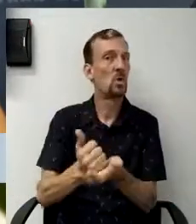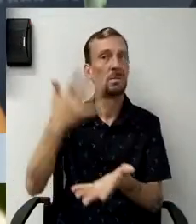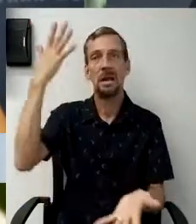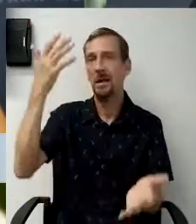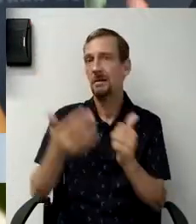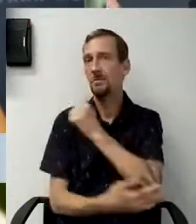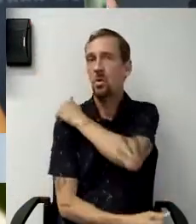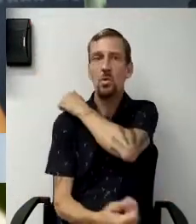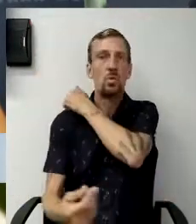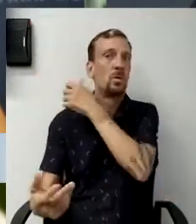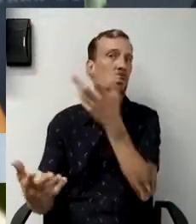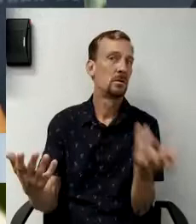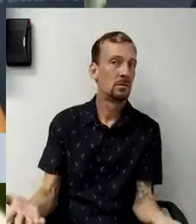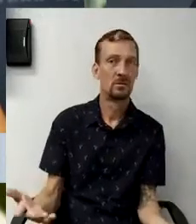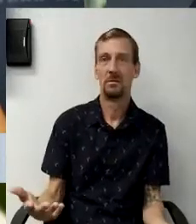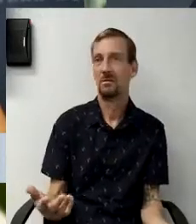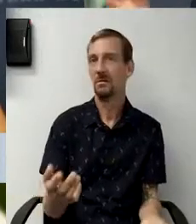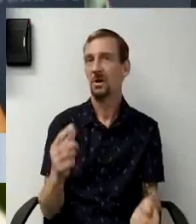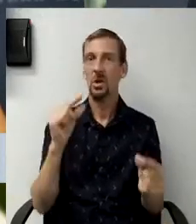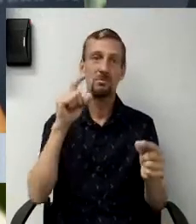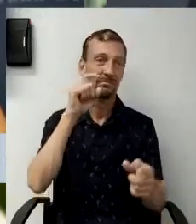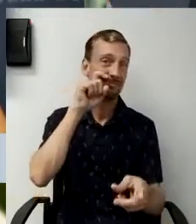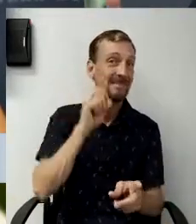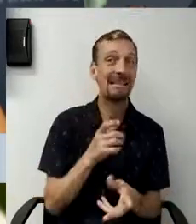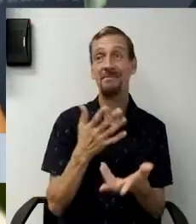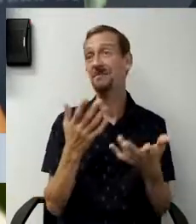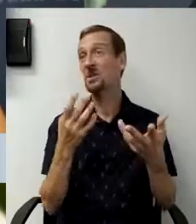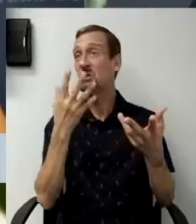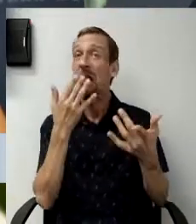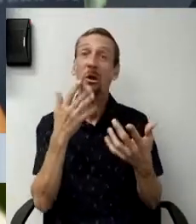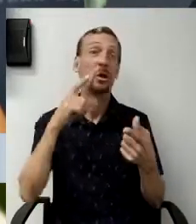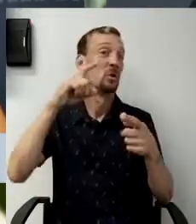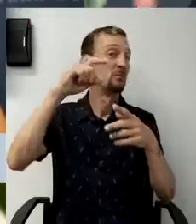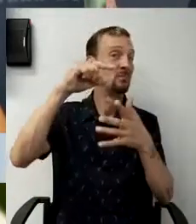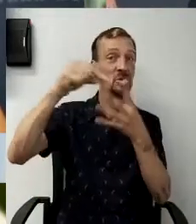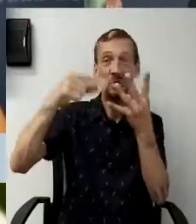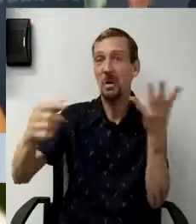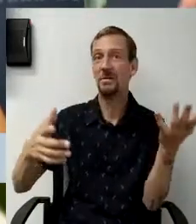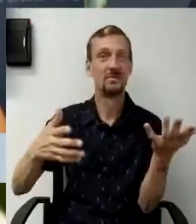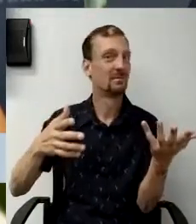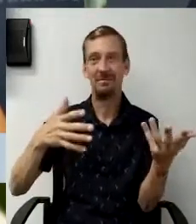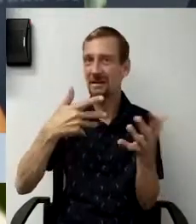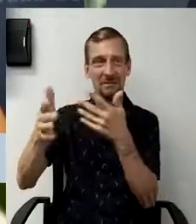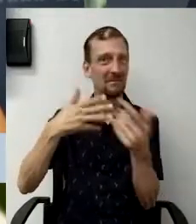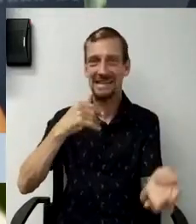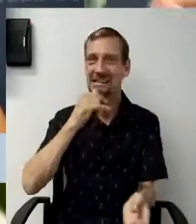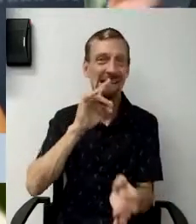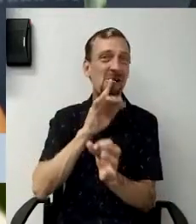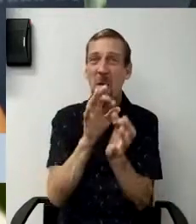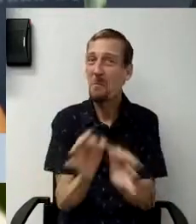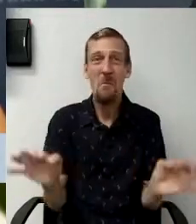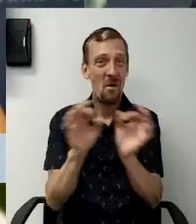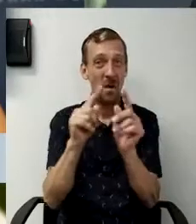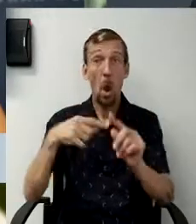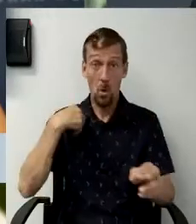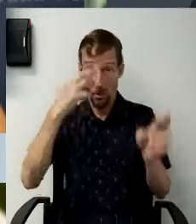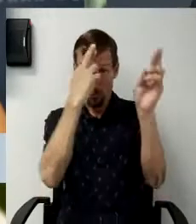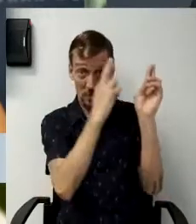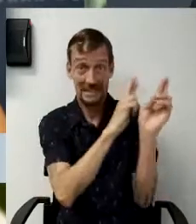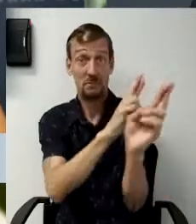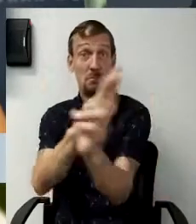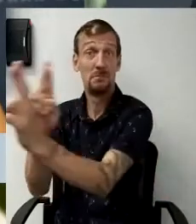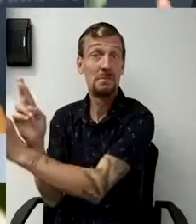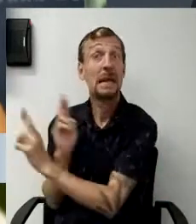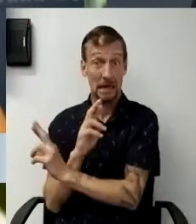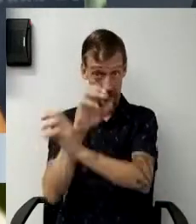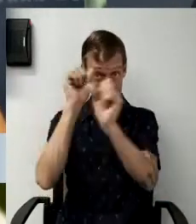poor, ethnicity, sexual orientation. They're meaningless to us. I mean, Yeah. we respect all of those,